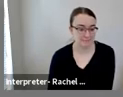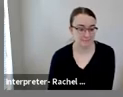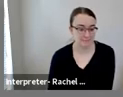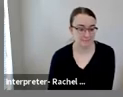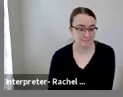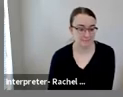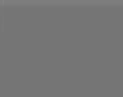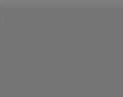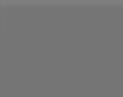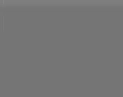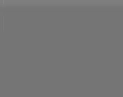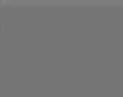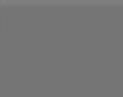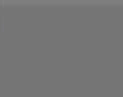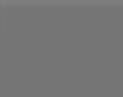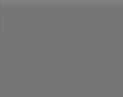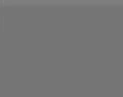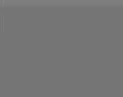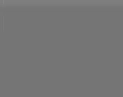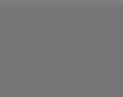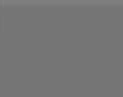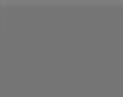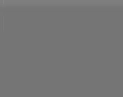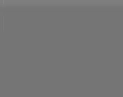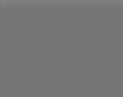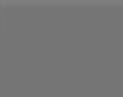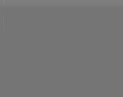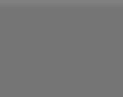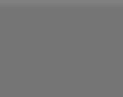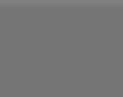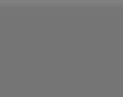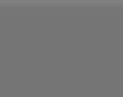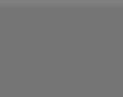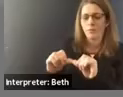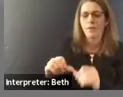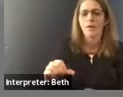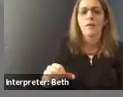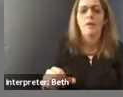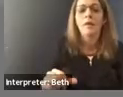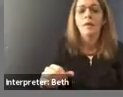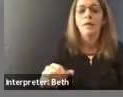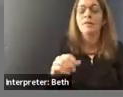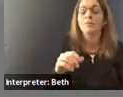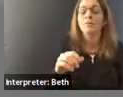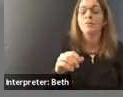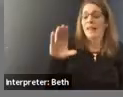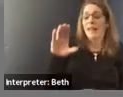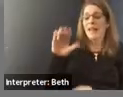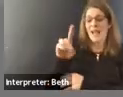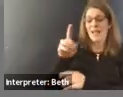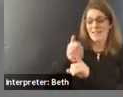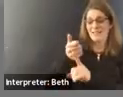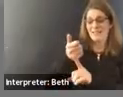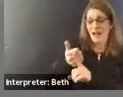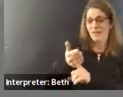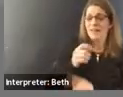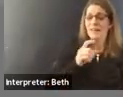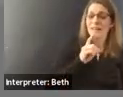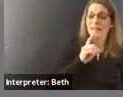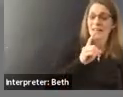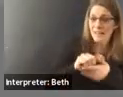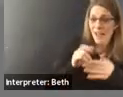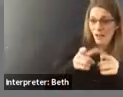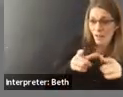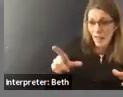is CAD, or when does CAD become a language? If you look at our